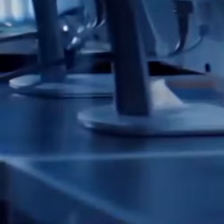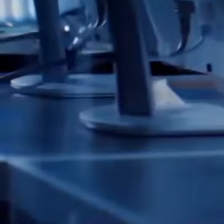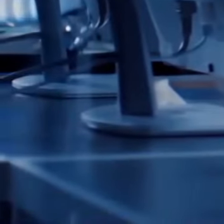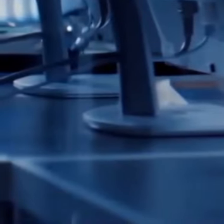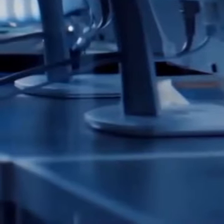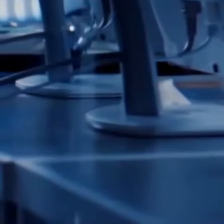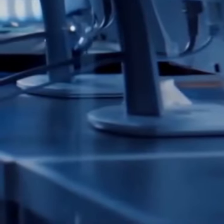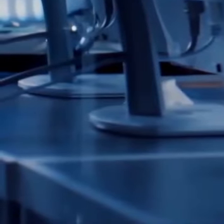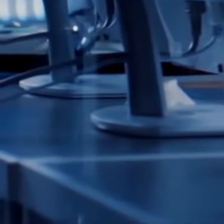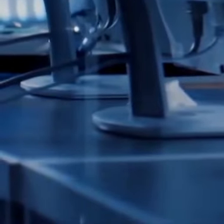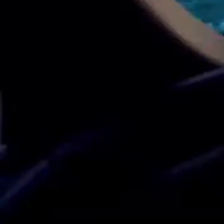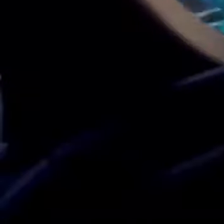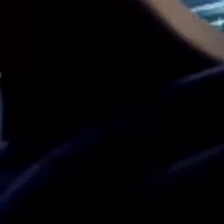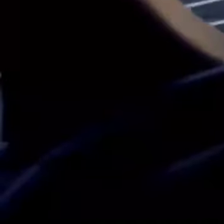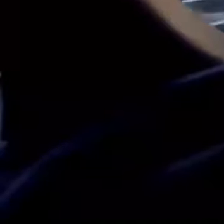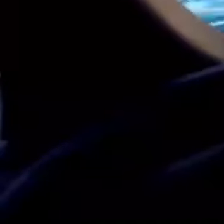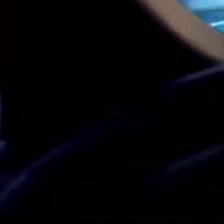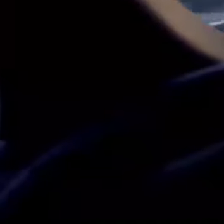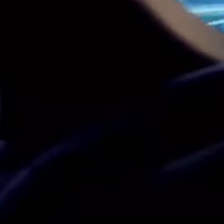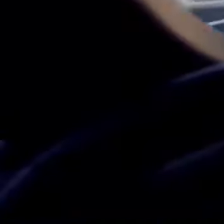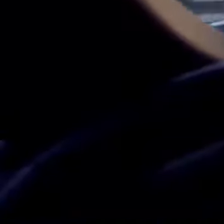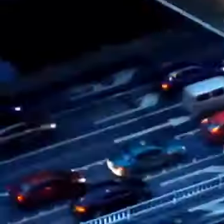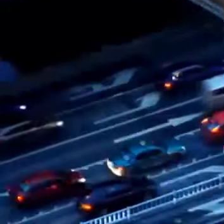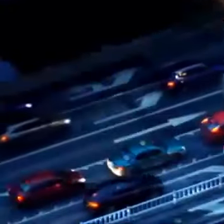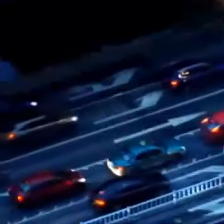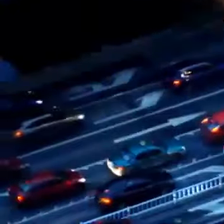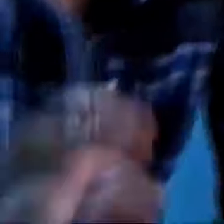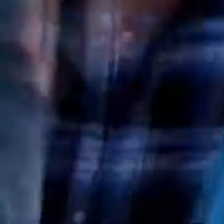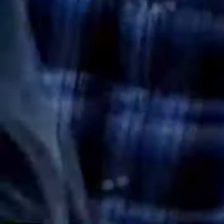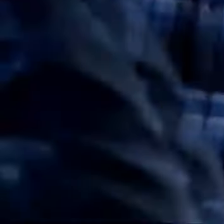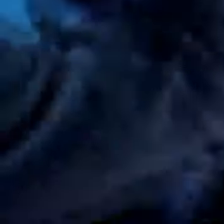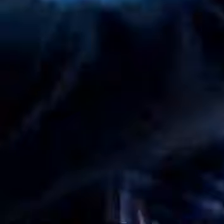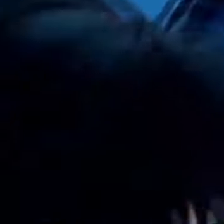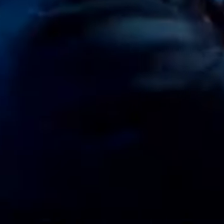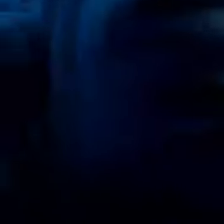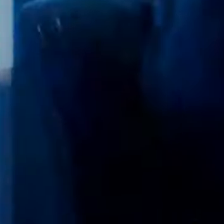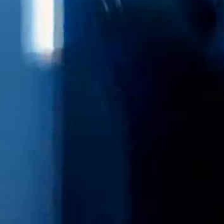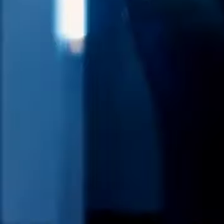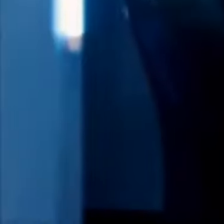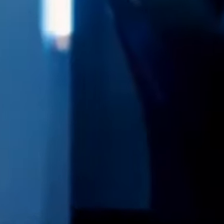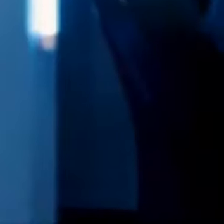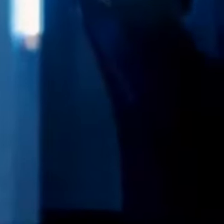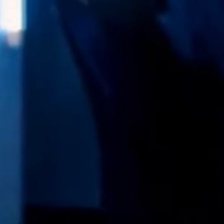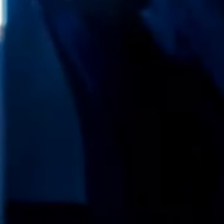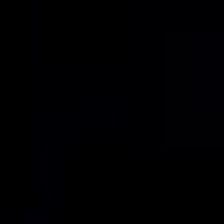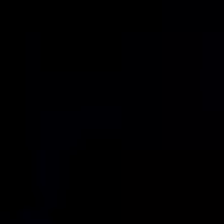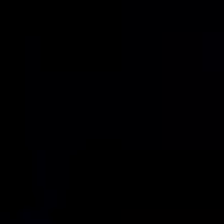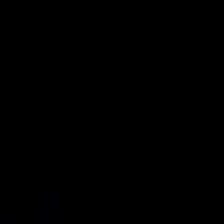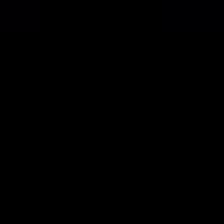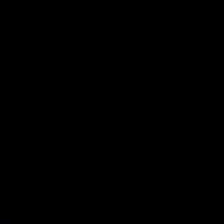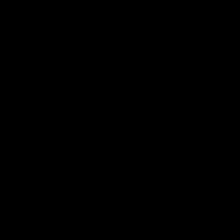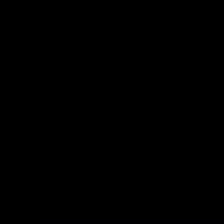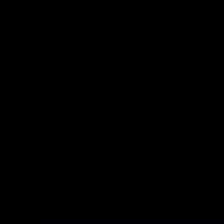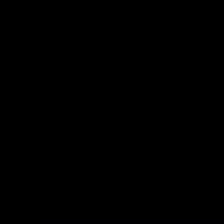Renault Group's transformation from an automaker that incorporates tech to a tech company that incorporates automobiles.